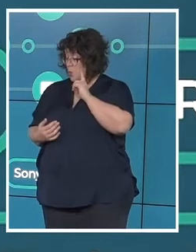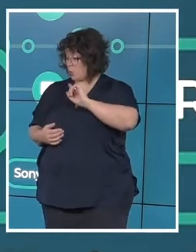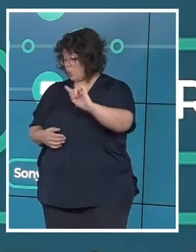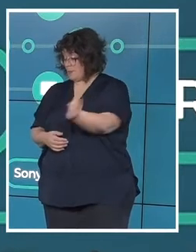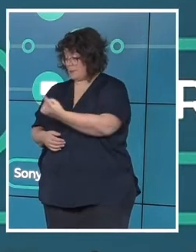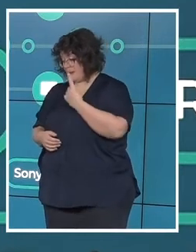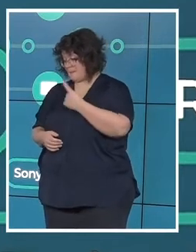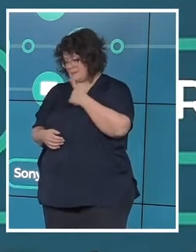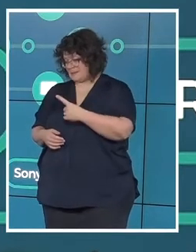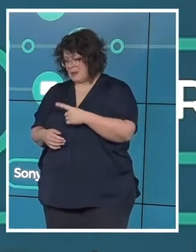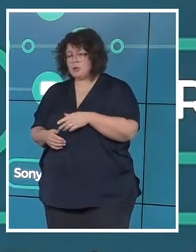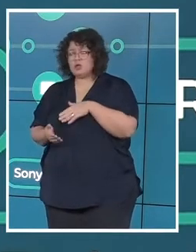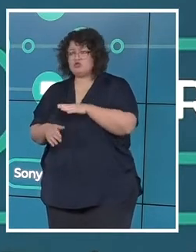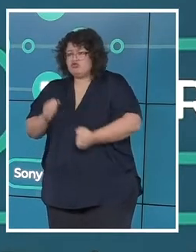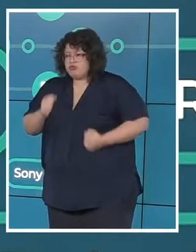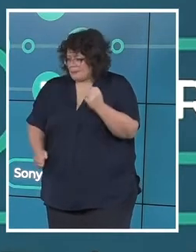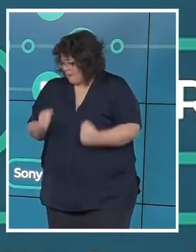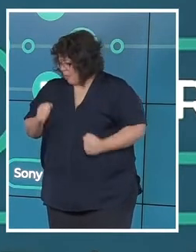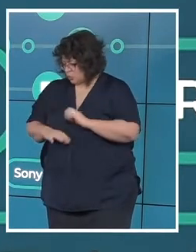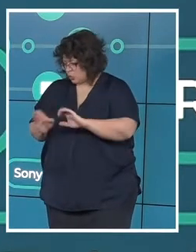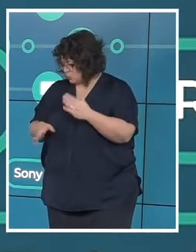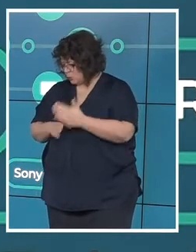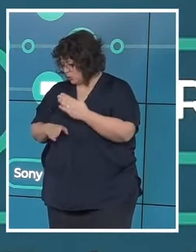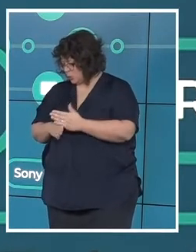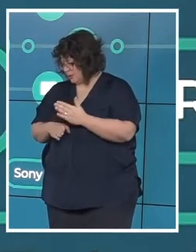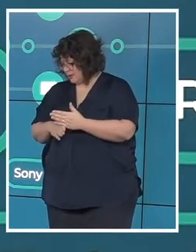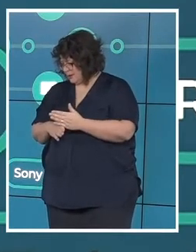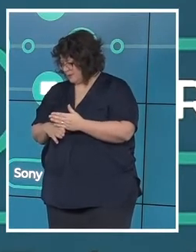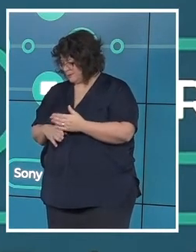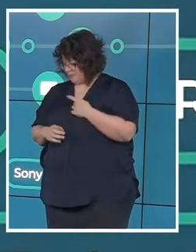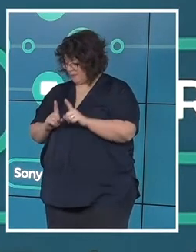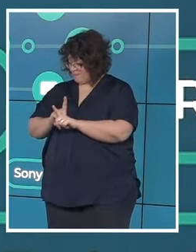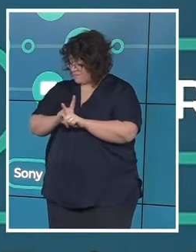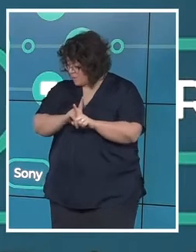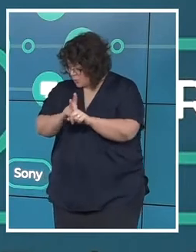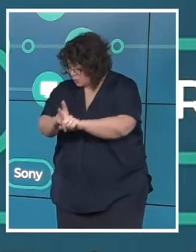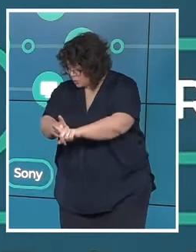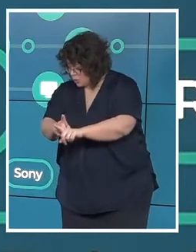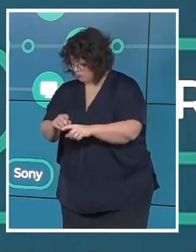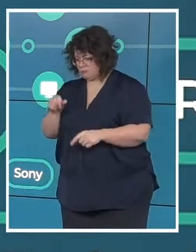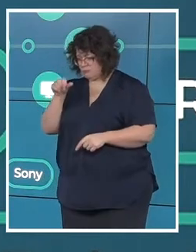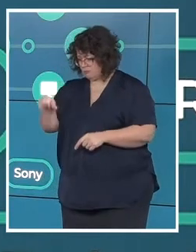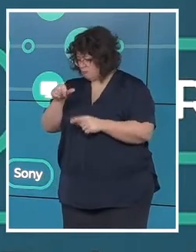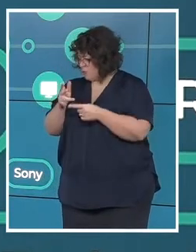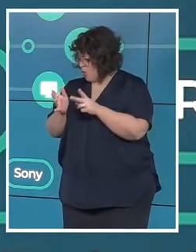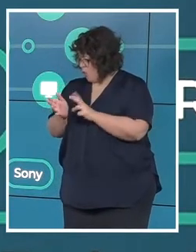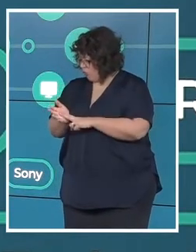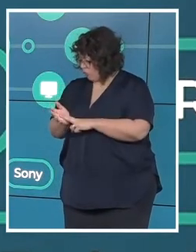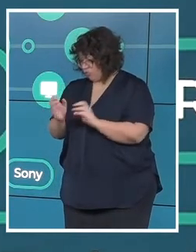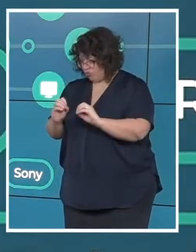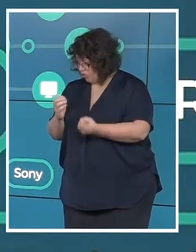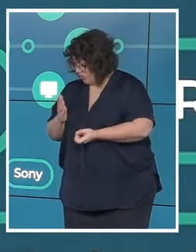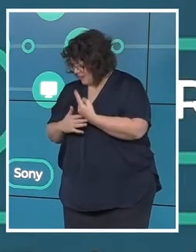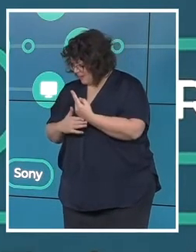button. Nothing happened. I tried the other buttons on the machine. Nothing happened.